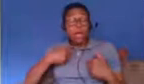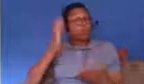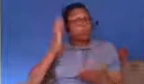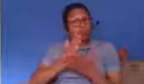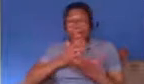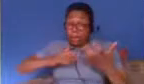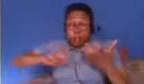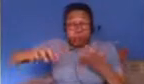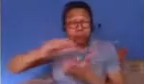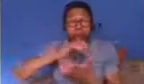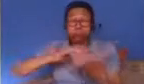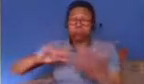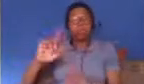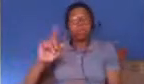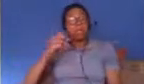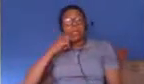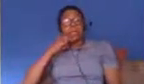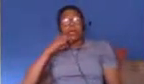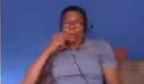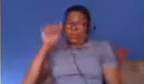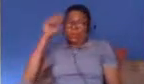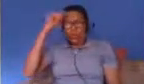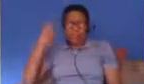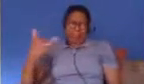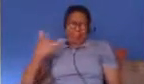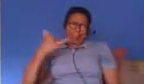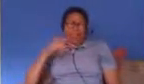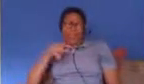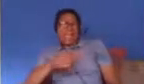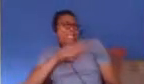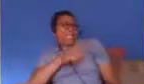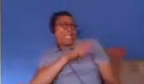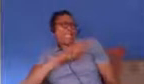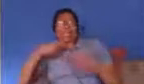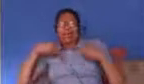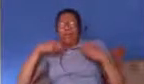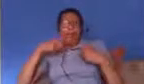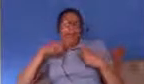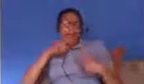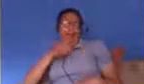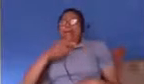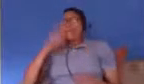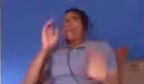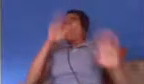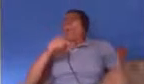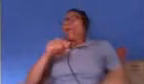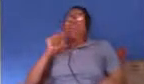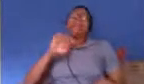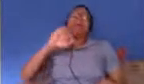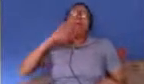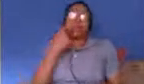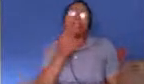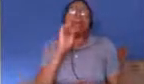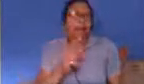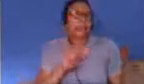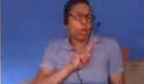and you're saying oh no it's really complicated you need my help that that that frankly looks a bit disreputable to me but um i think i can say hand on